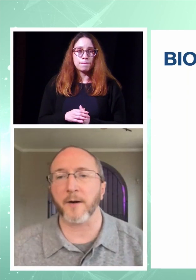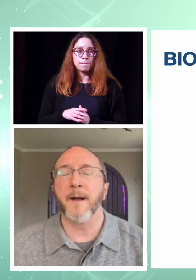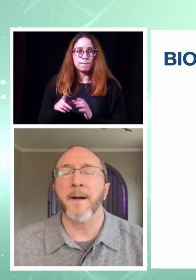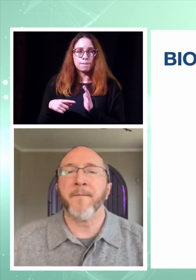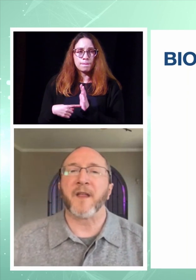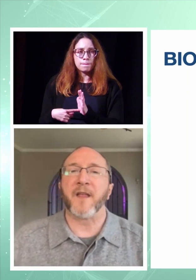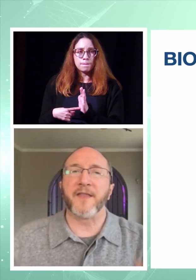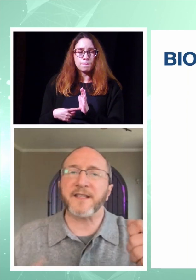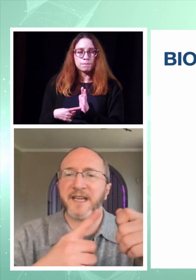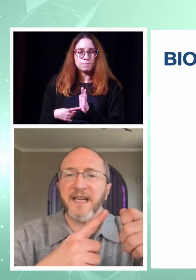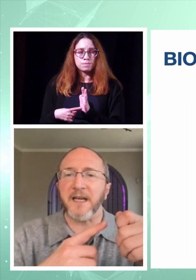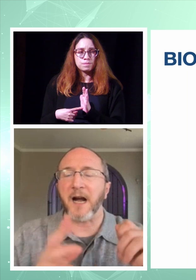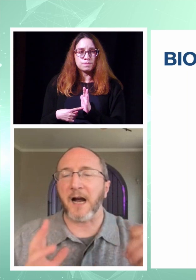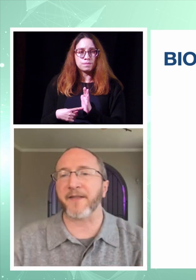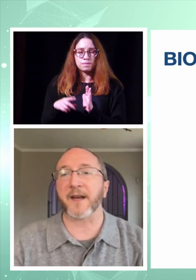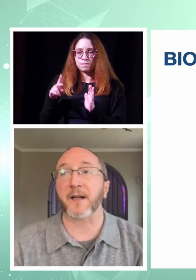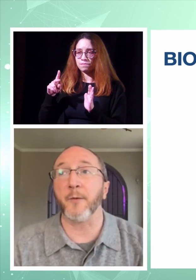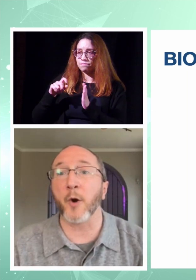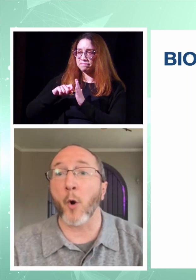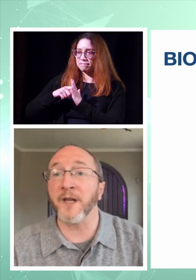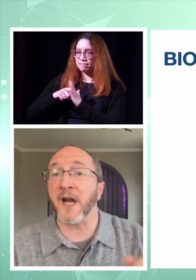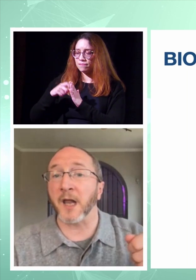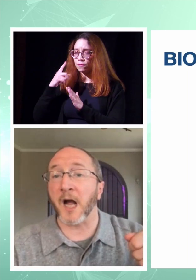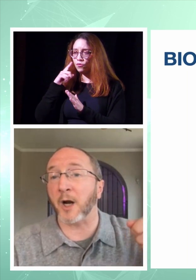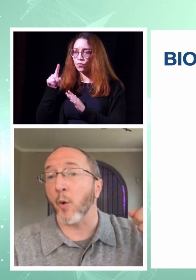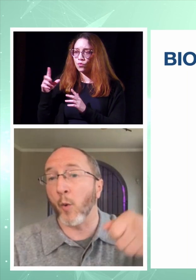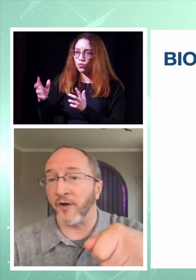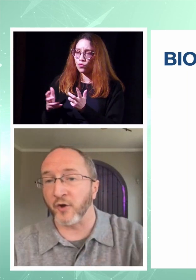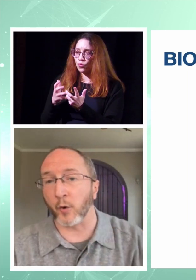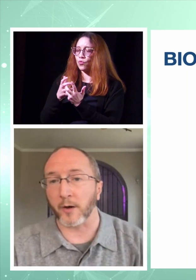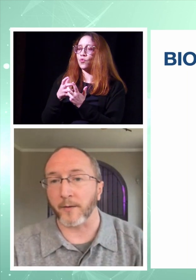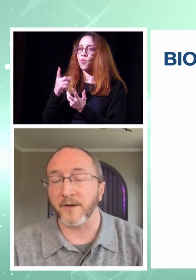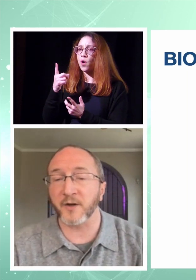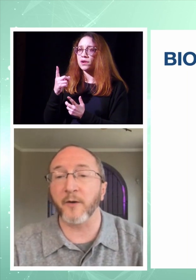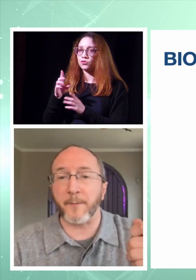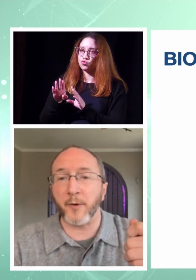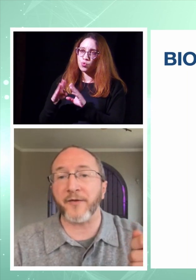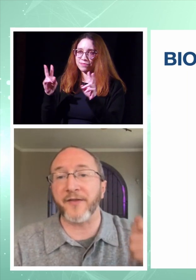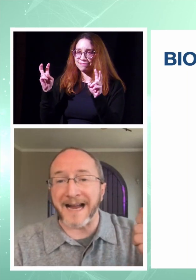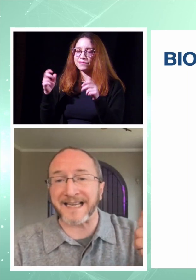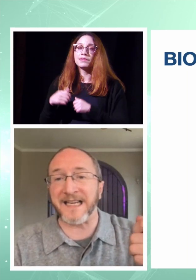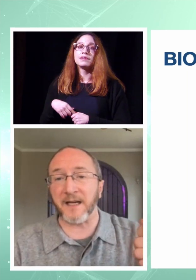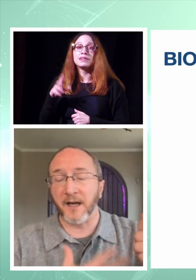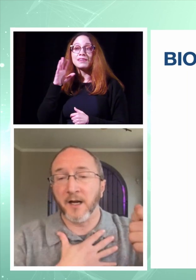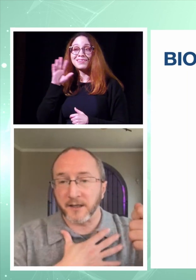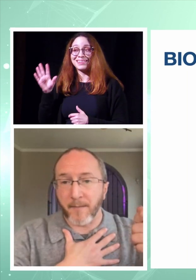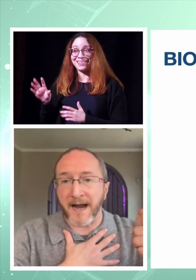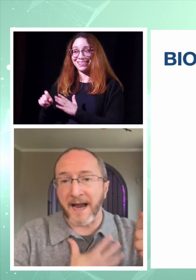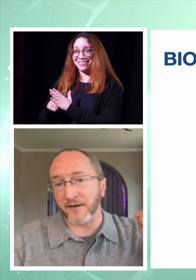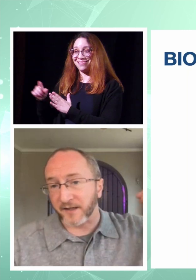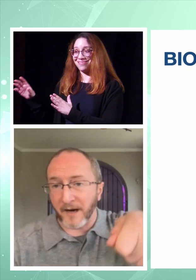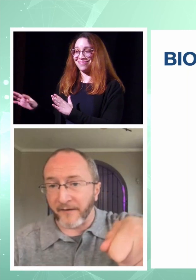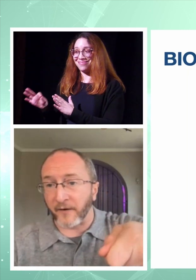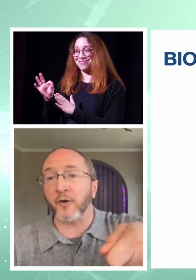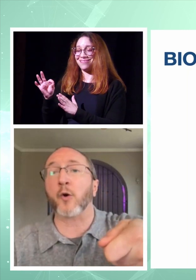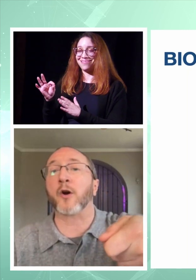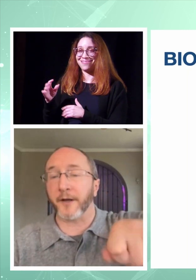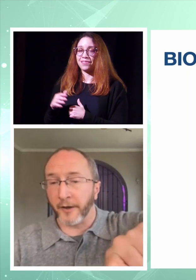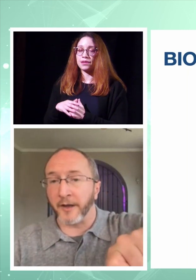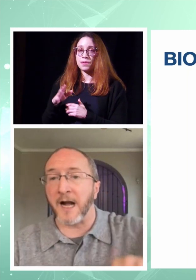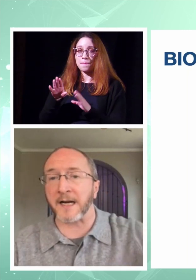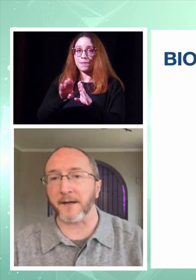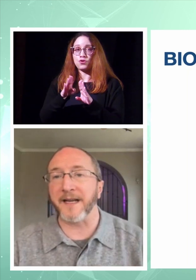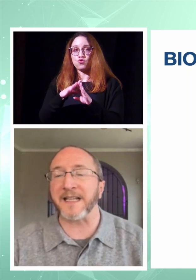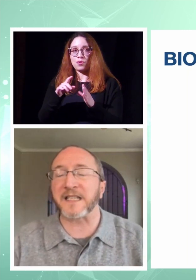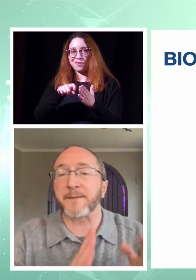you here, this key hypothetically would only unlock one door. So if I put that key to my house and my front door,